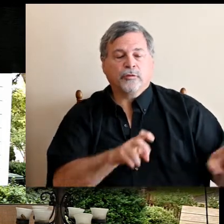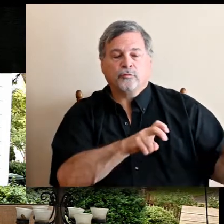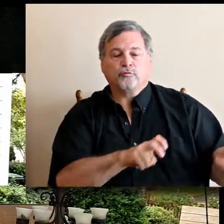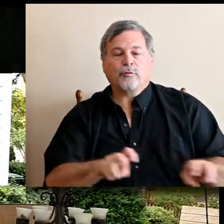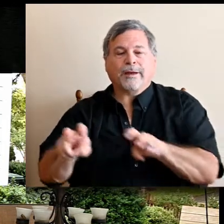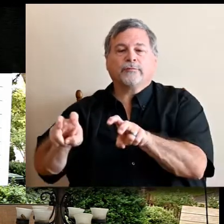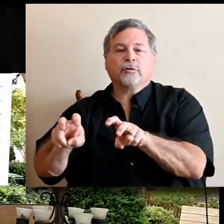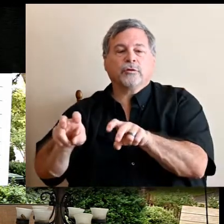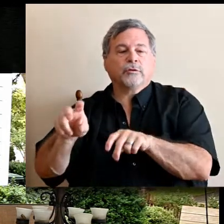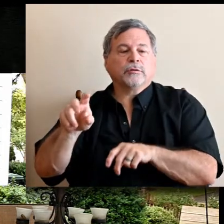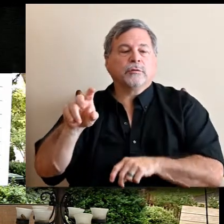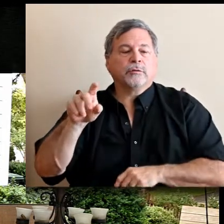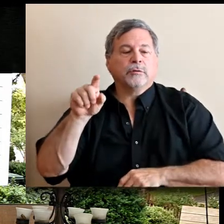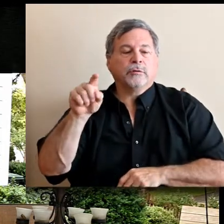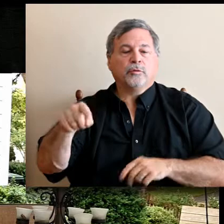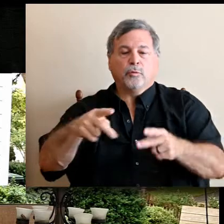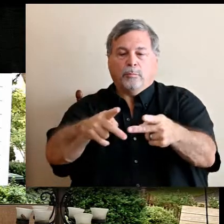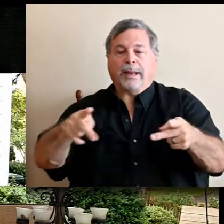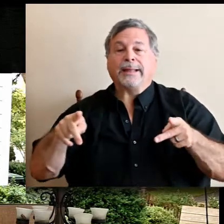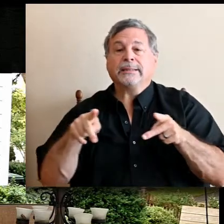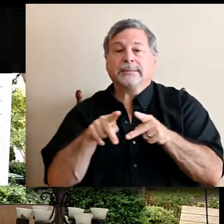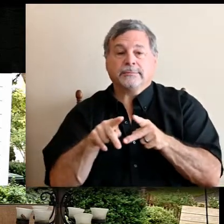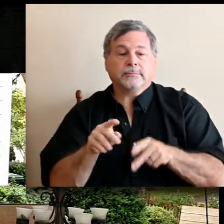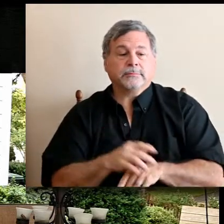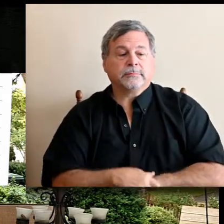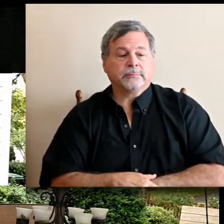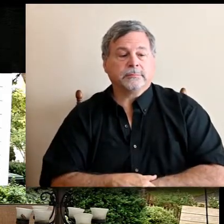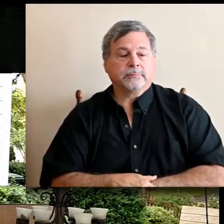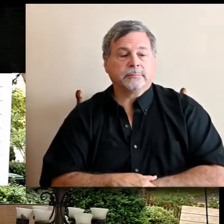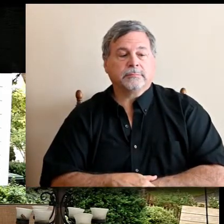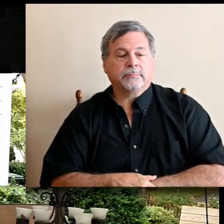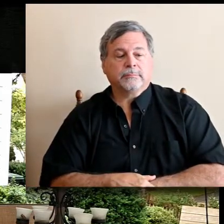We'll transfer this over to a plate.